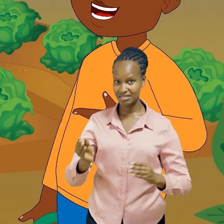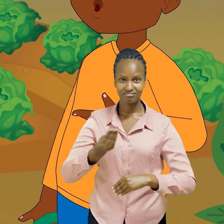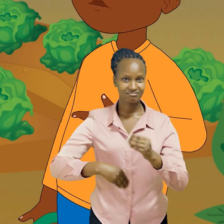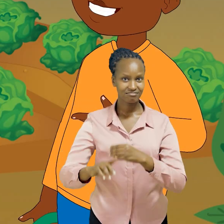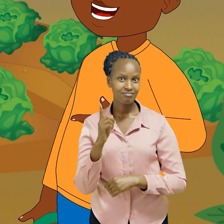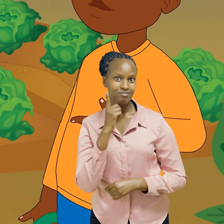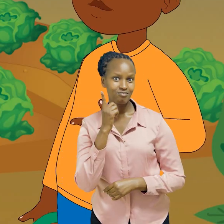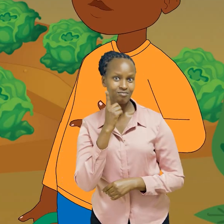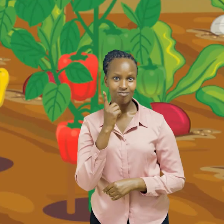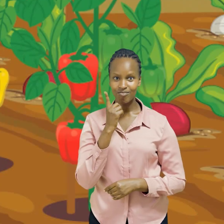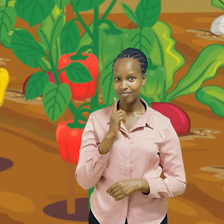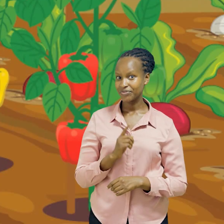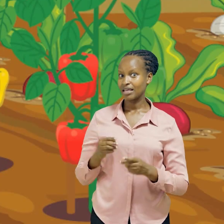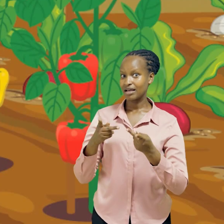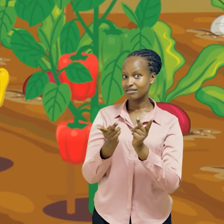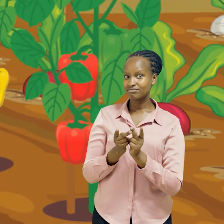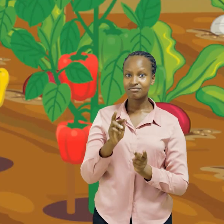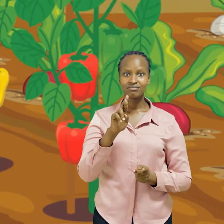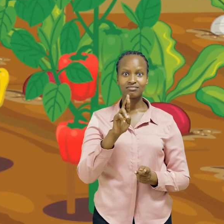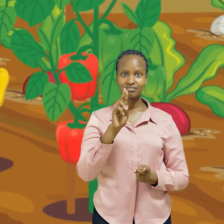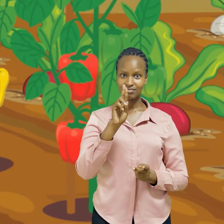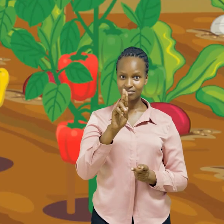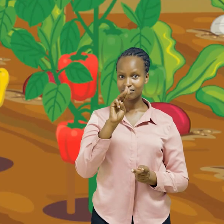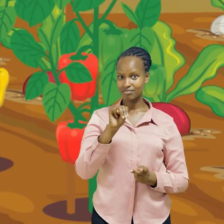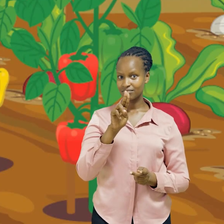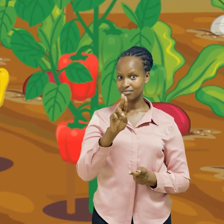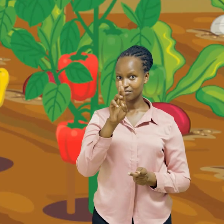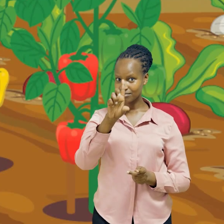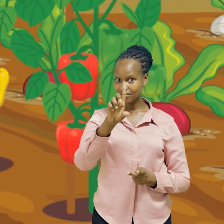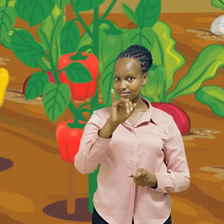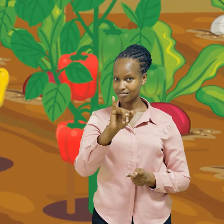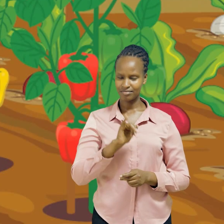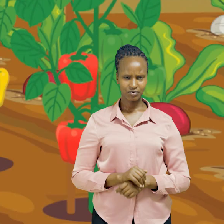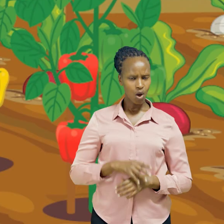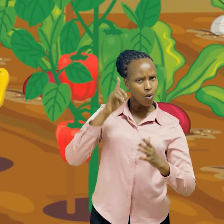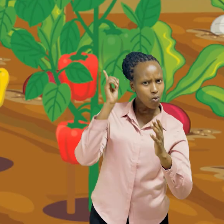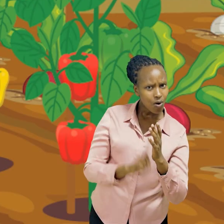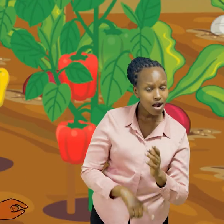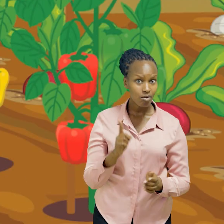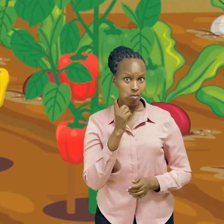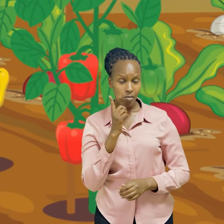seller in Rumuli. What? A candy plantation?